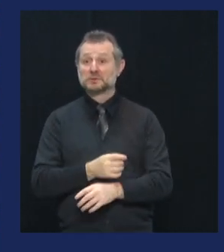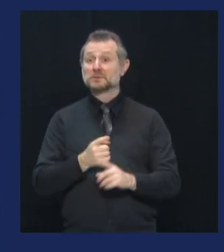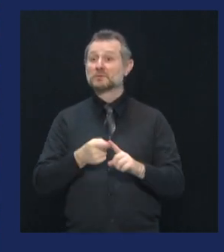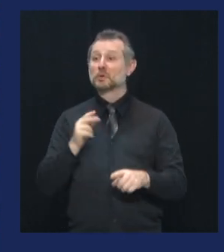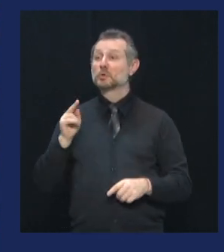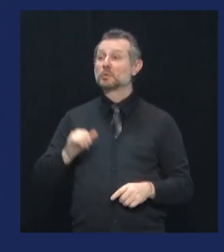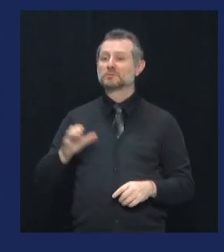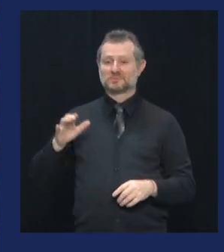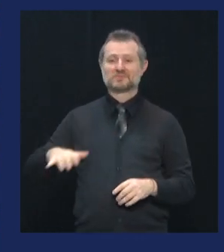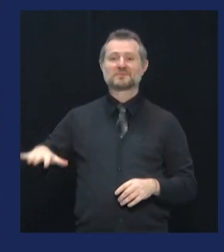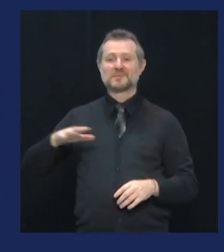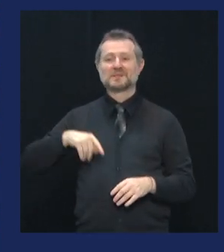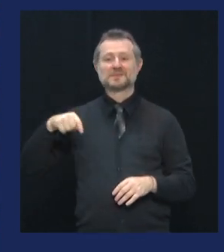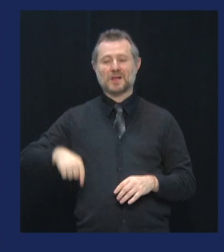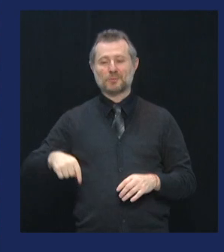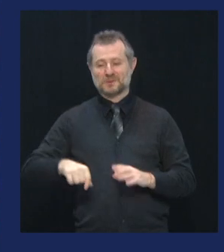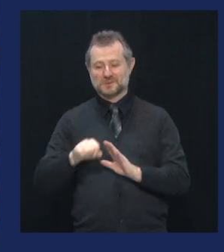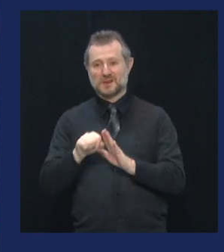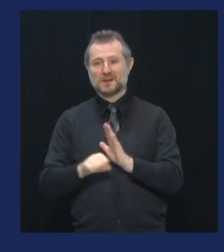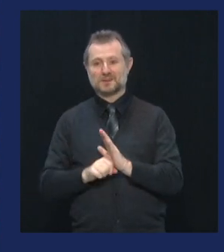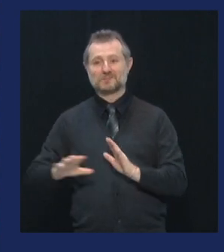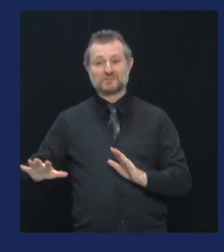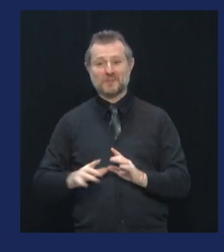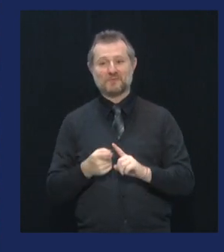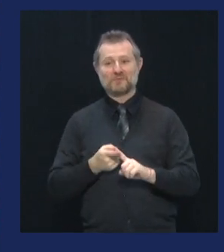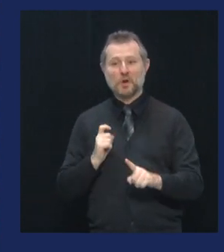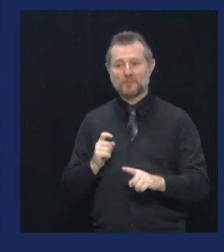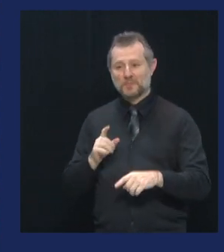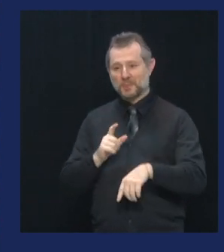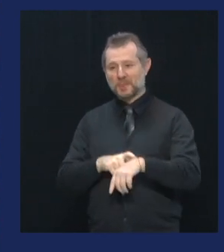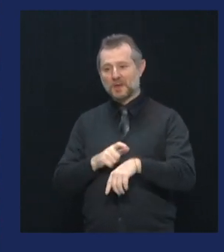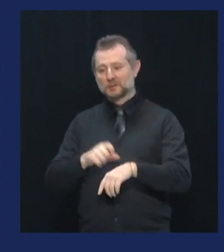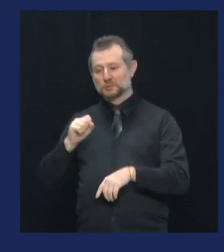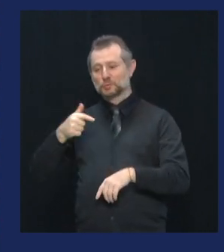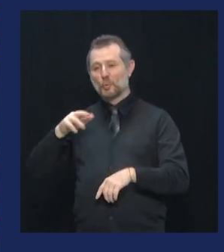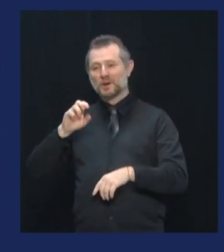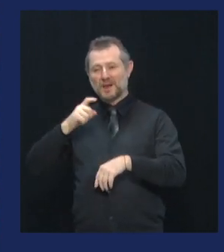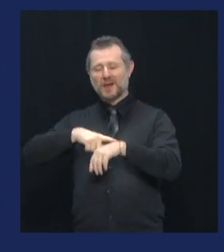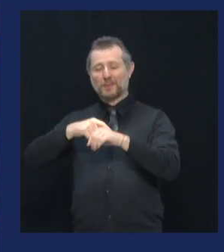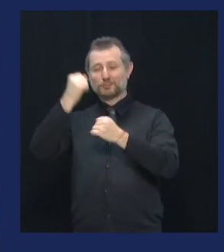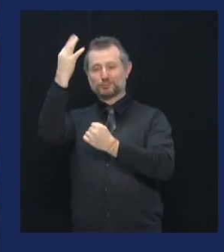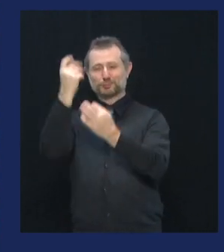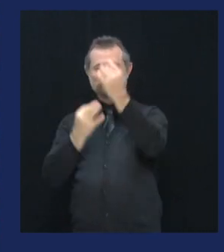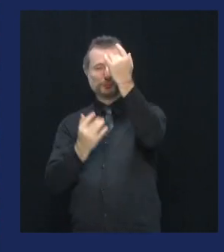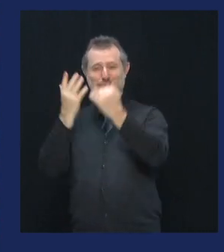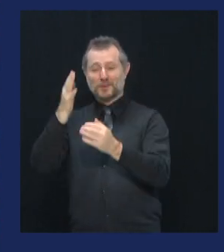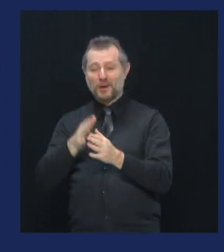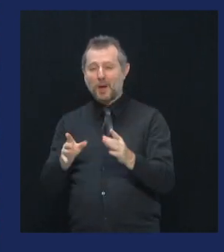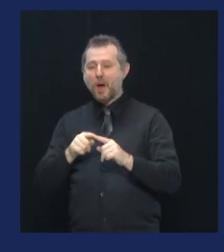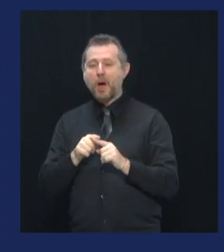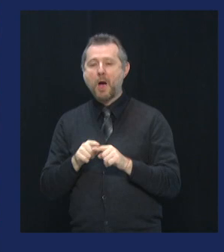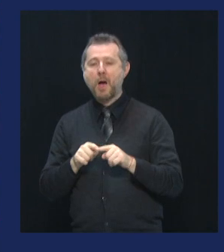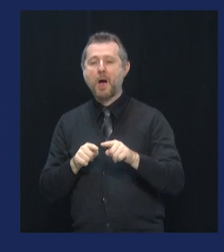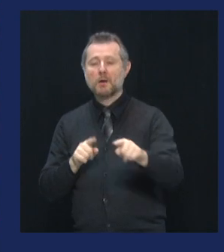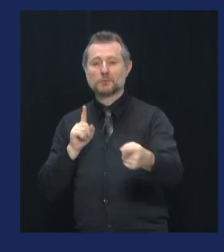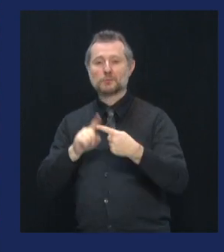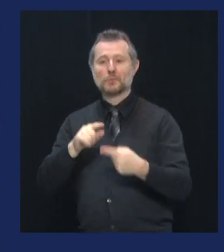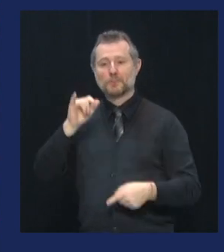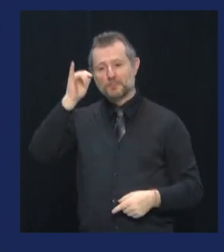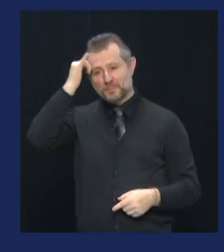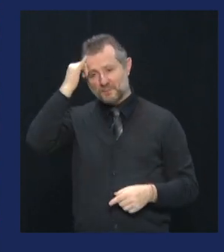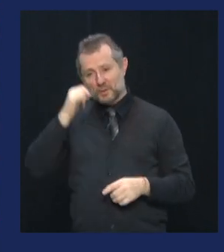from Times Square, New York City, to Buffalo is 374 miles. From Times Square